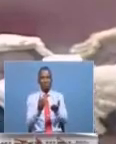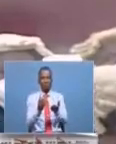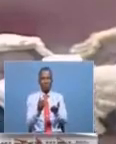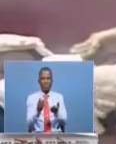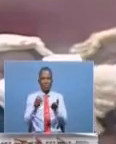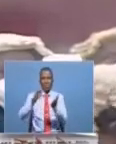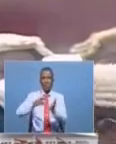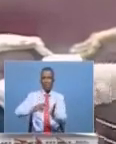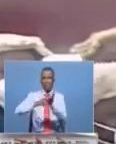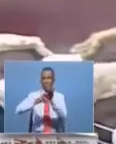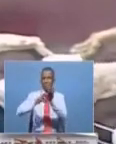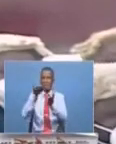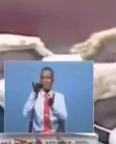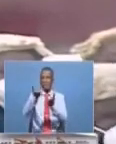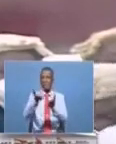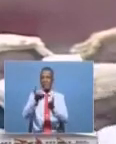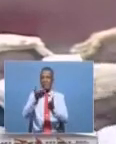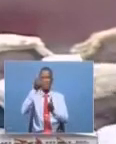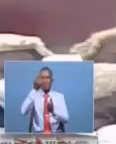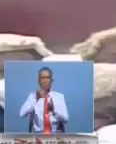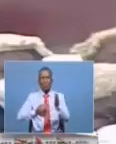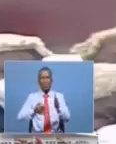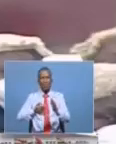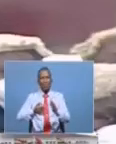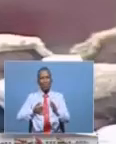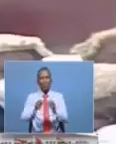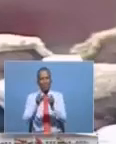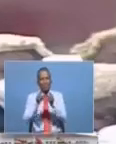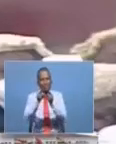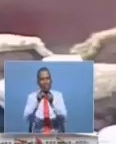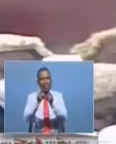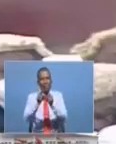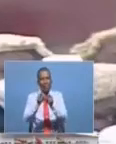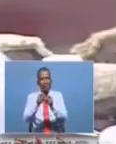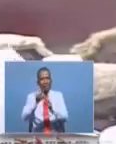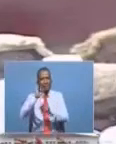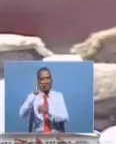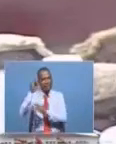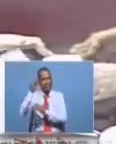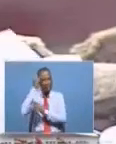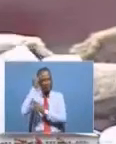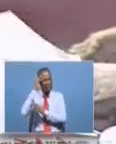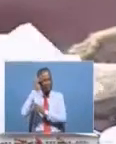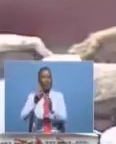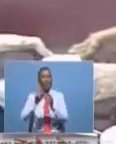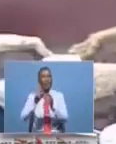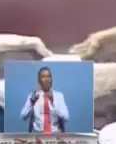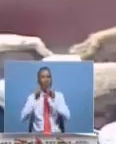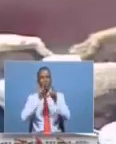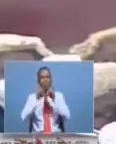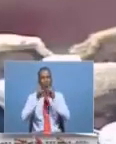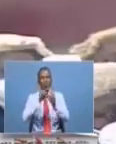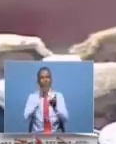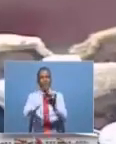representations made. What reliance did the petitioner place on those representations?